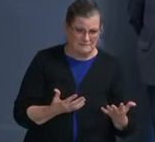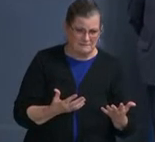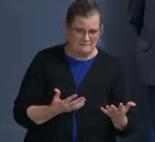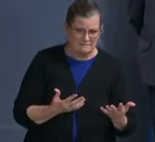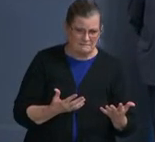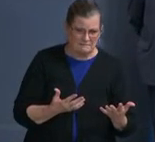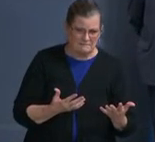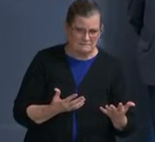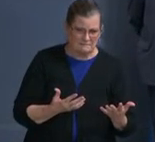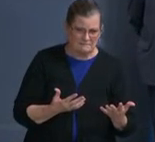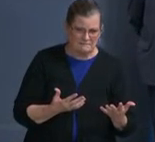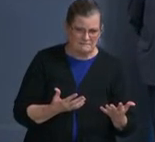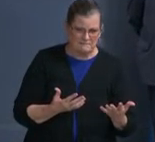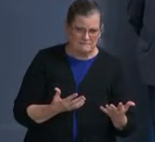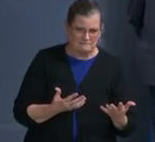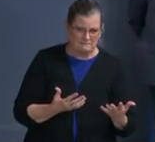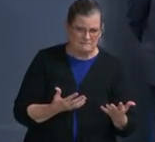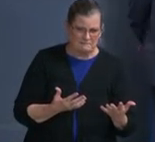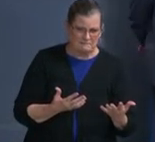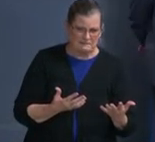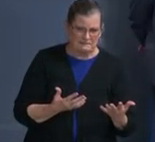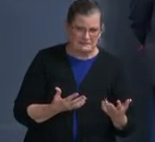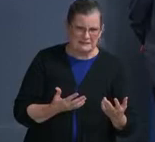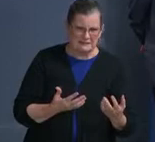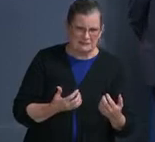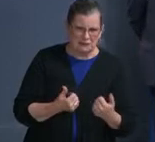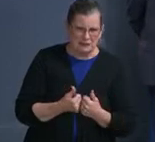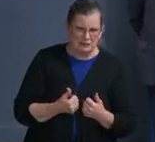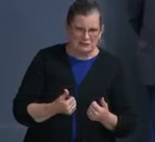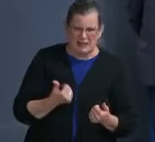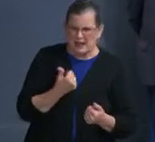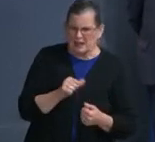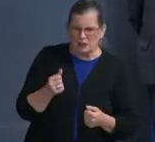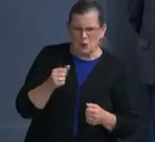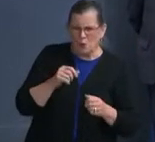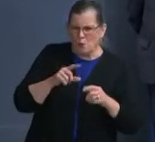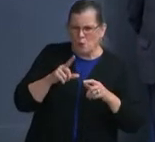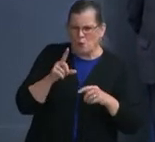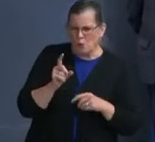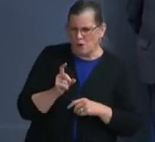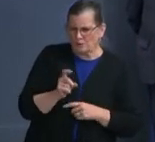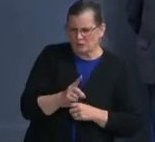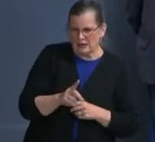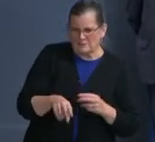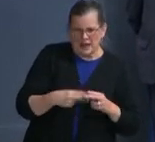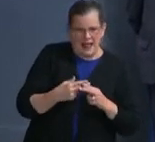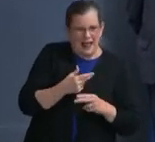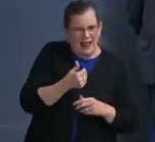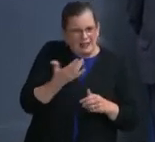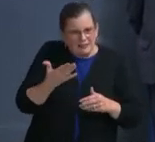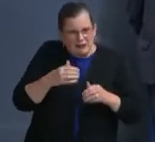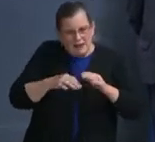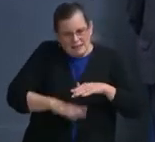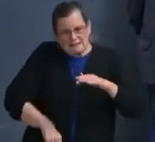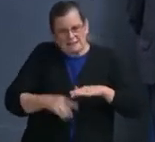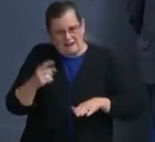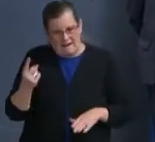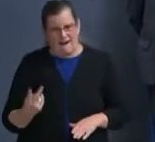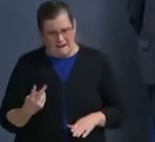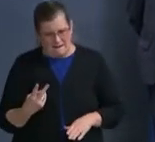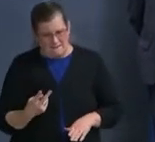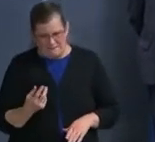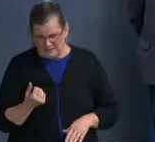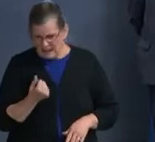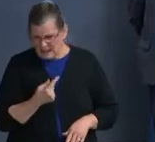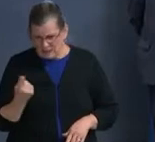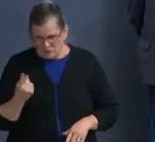well below half. Any impact of that on the virus numbers would show up Wednesday, Thursday? Is that